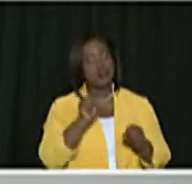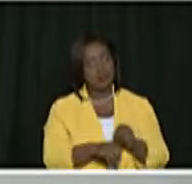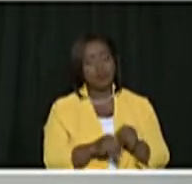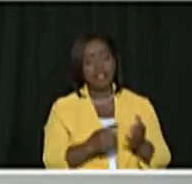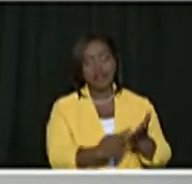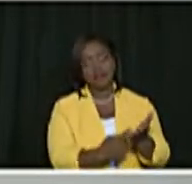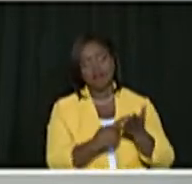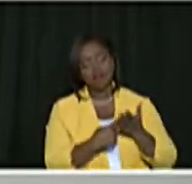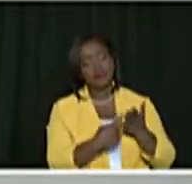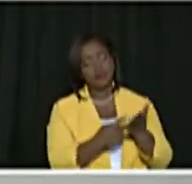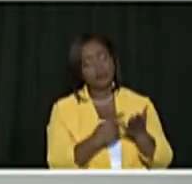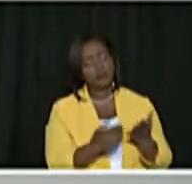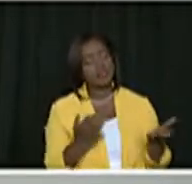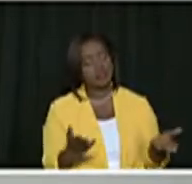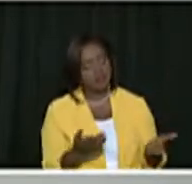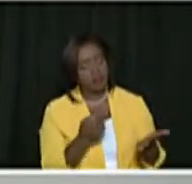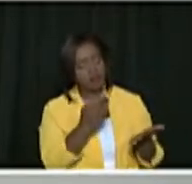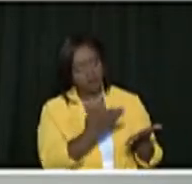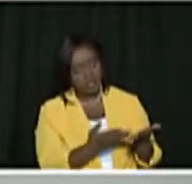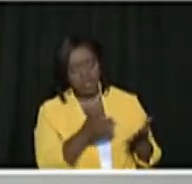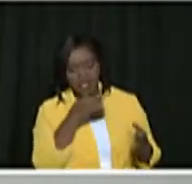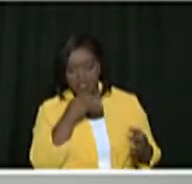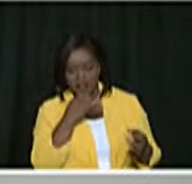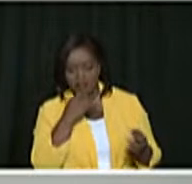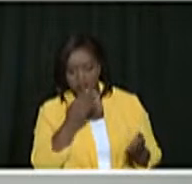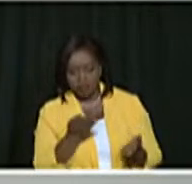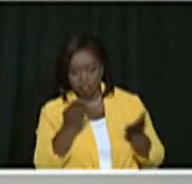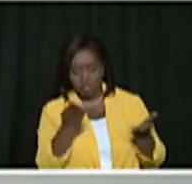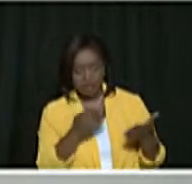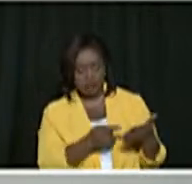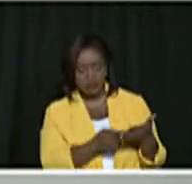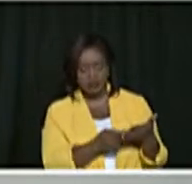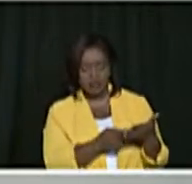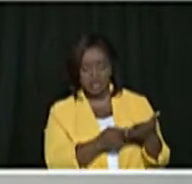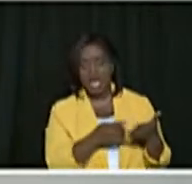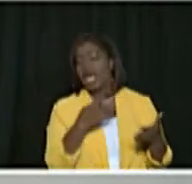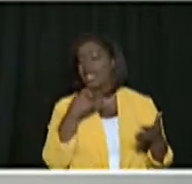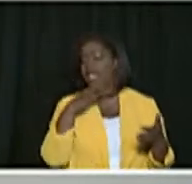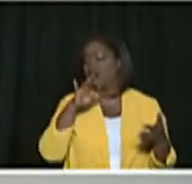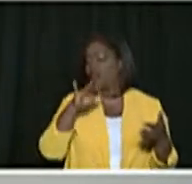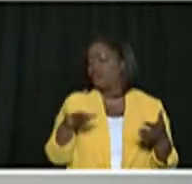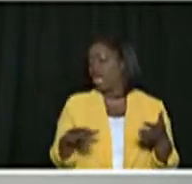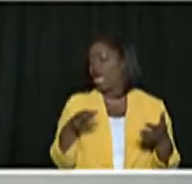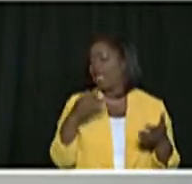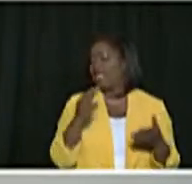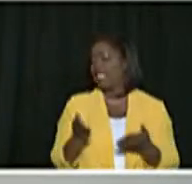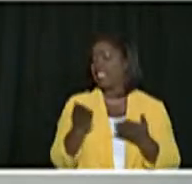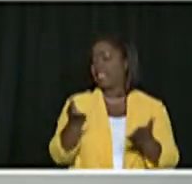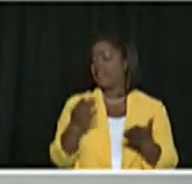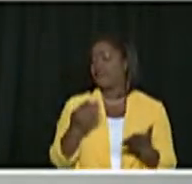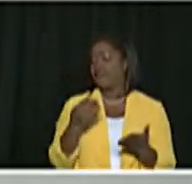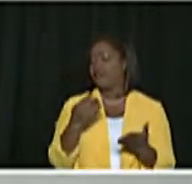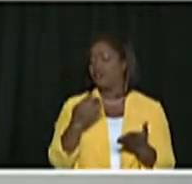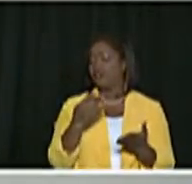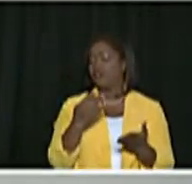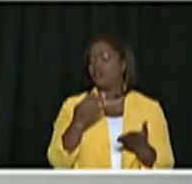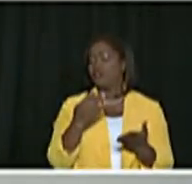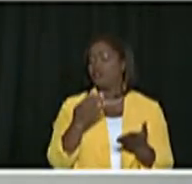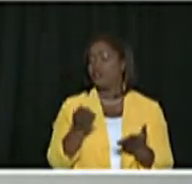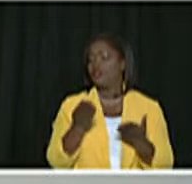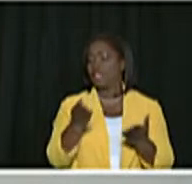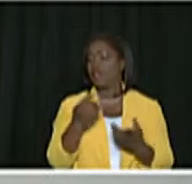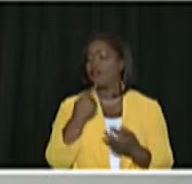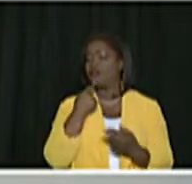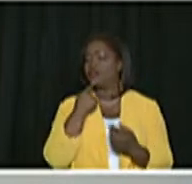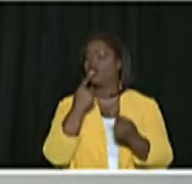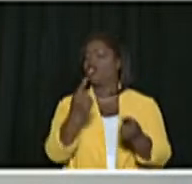you say, well, I don't think so. And you make another suggestion, right? So it's important as well to focus on the positives. As